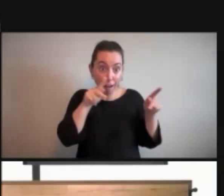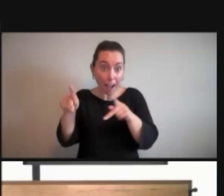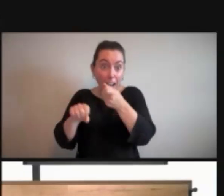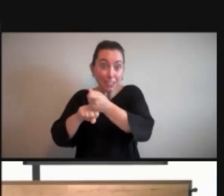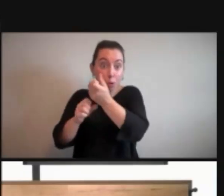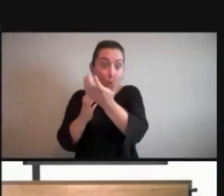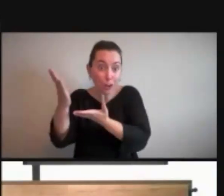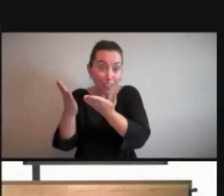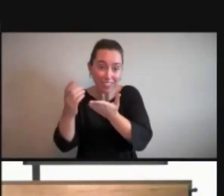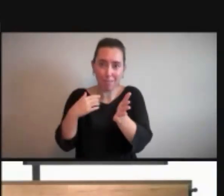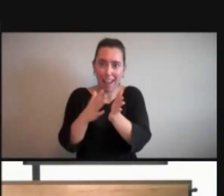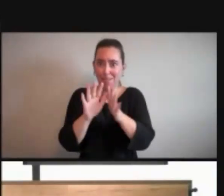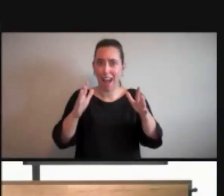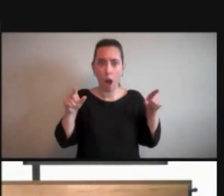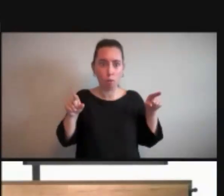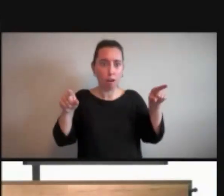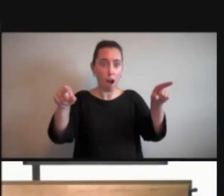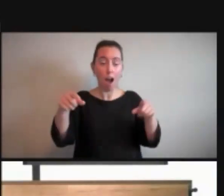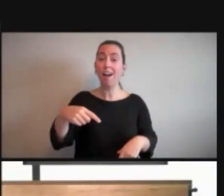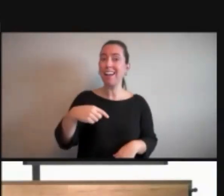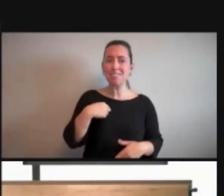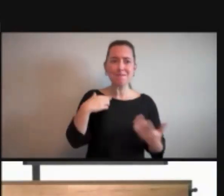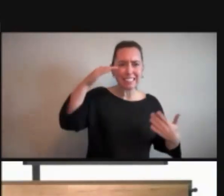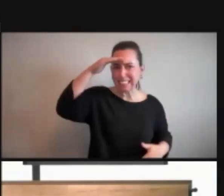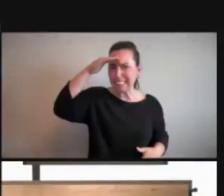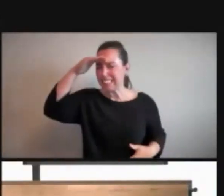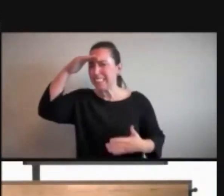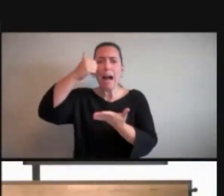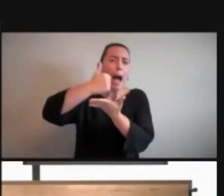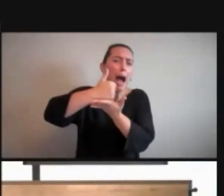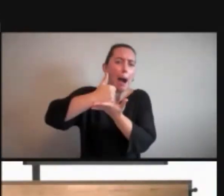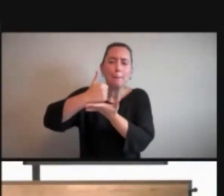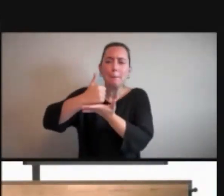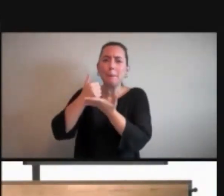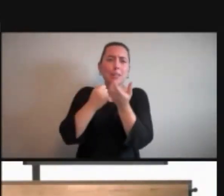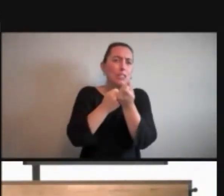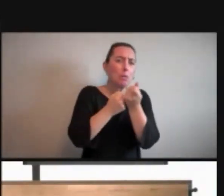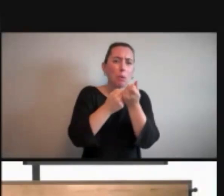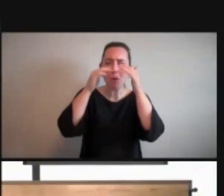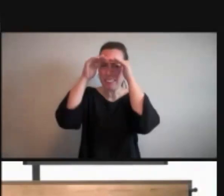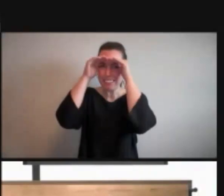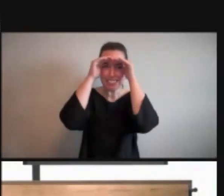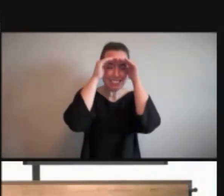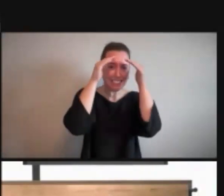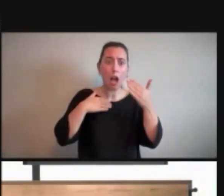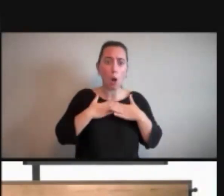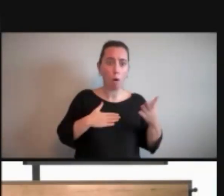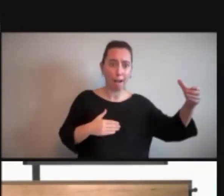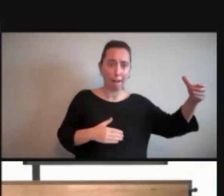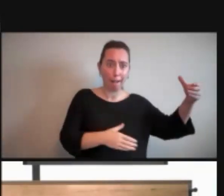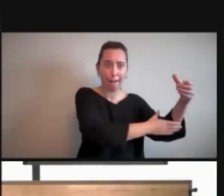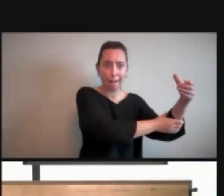So when we need support services, we need help and we want them to work properly. So actually to have a support